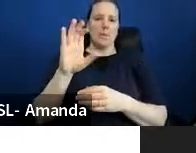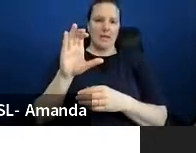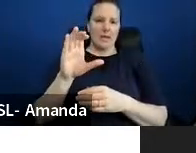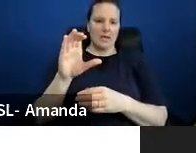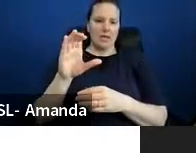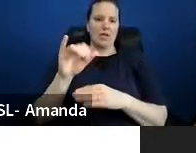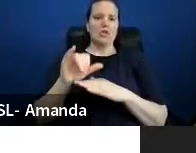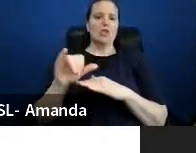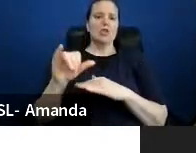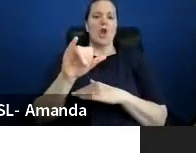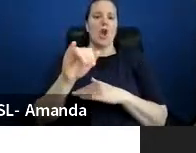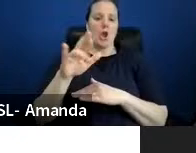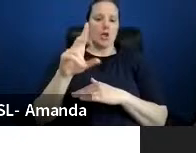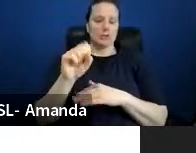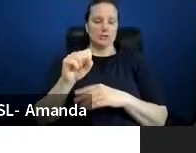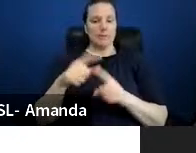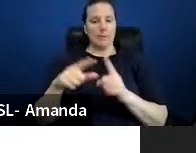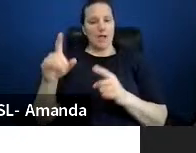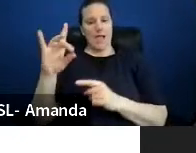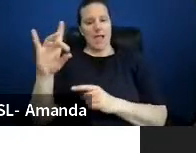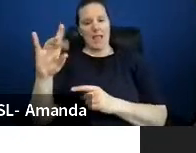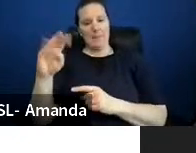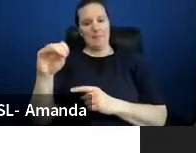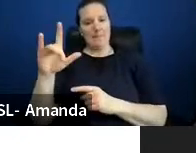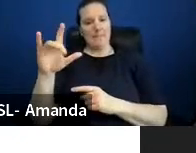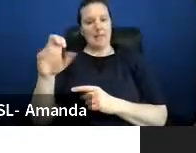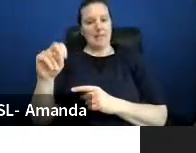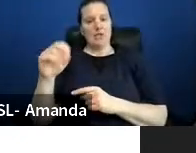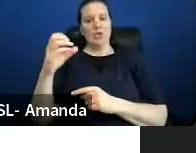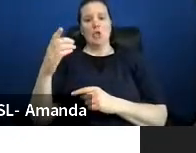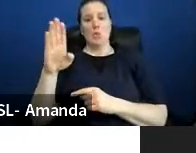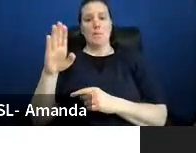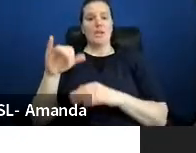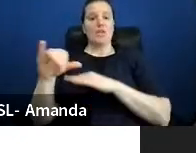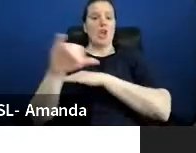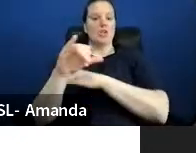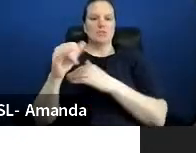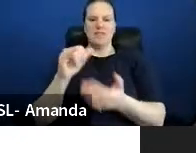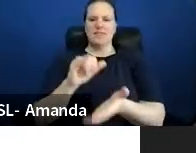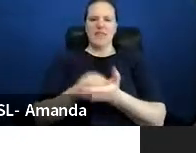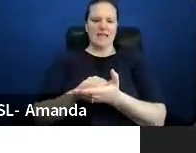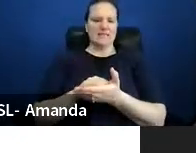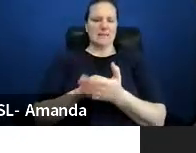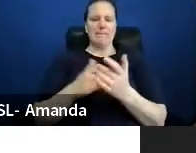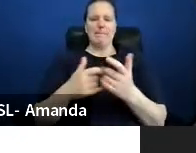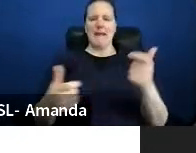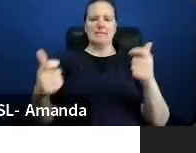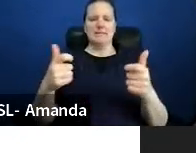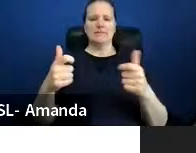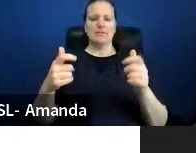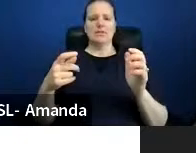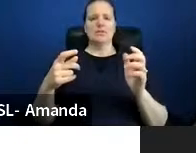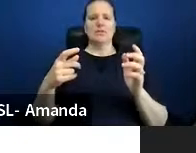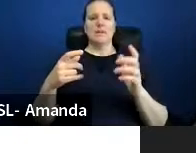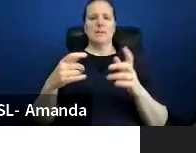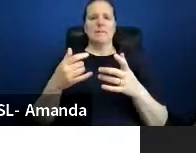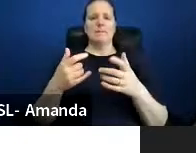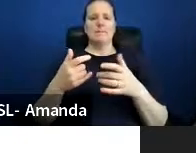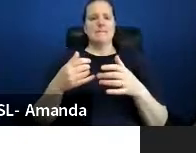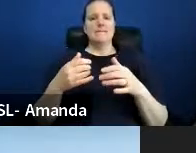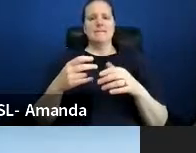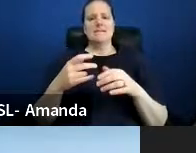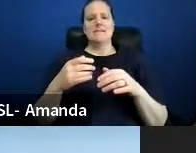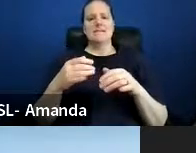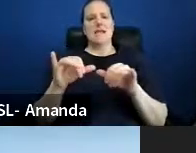yards. 8 million cubic yards is a massive volume, twice the size of two and a half